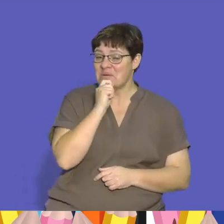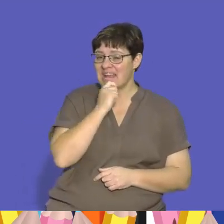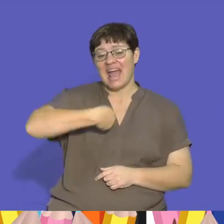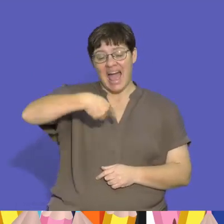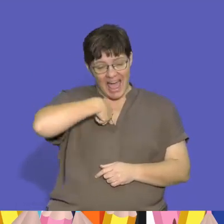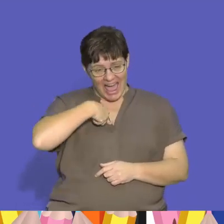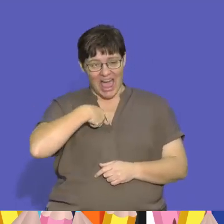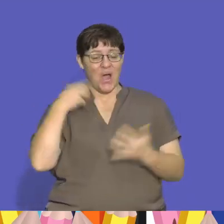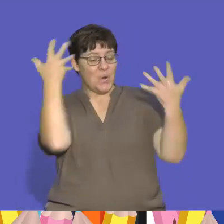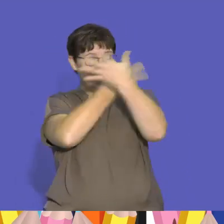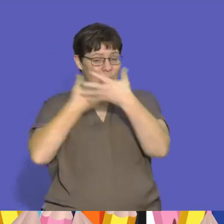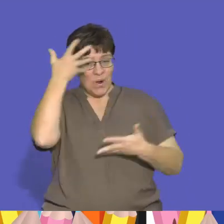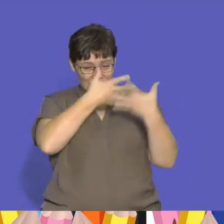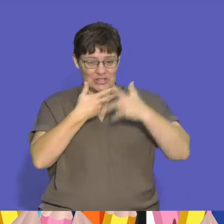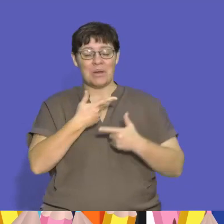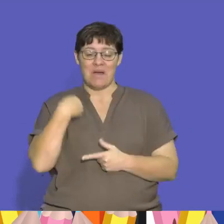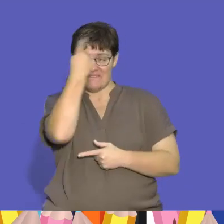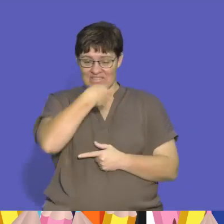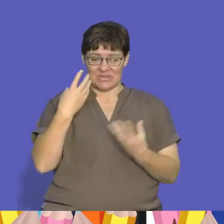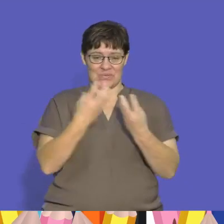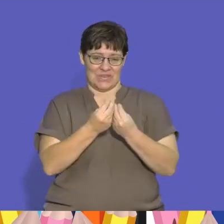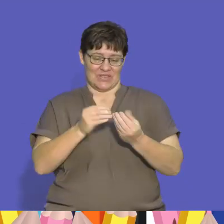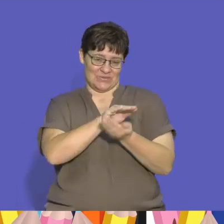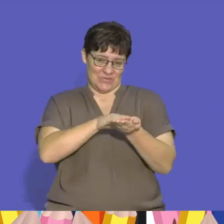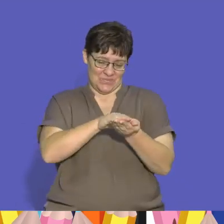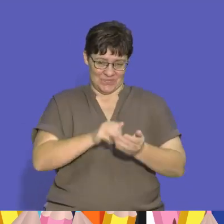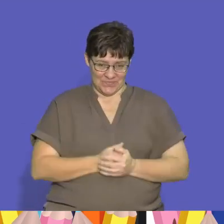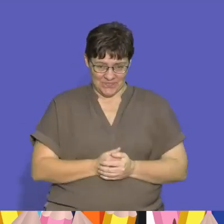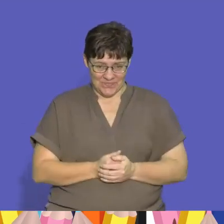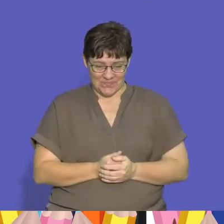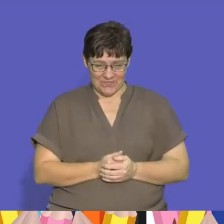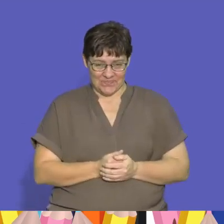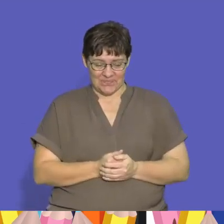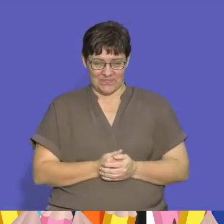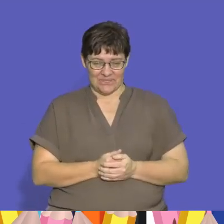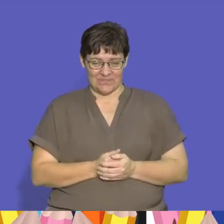the morning, I washed my face with soap.